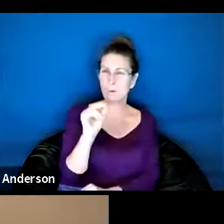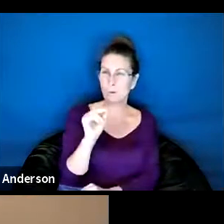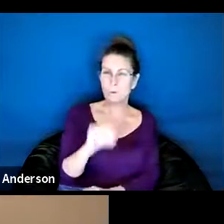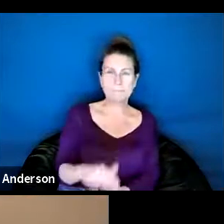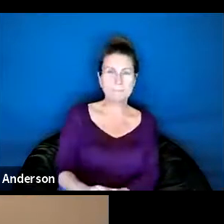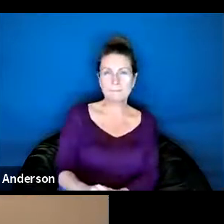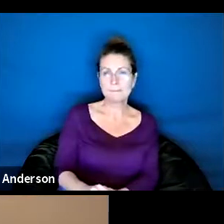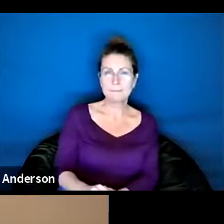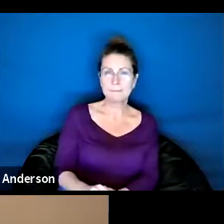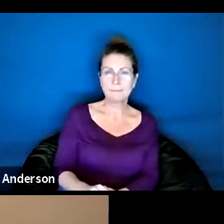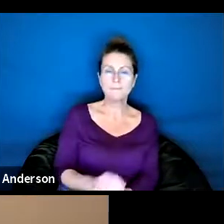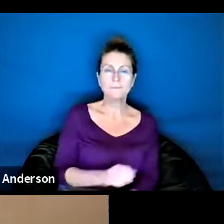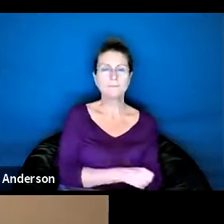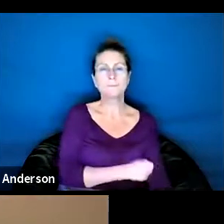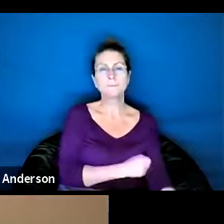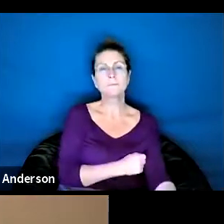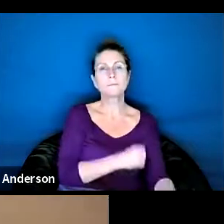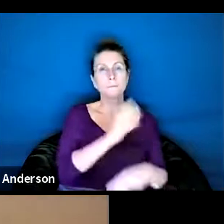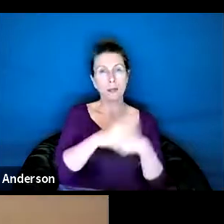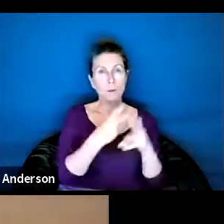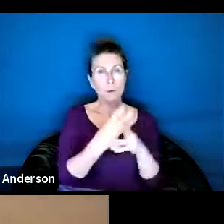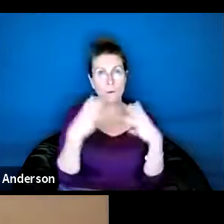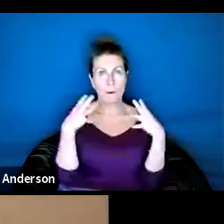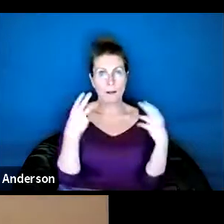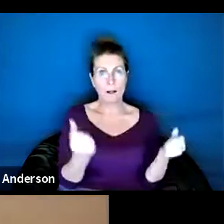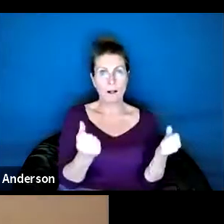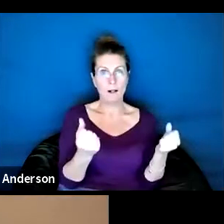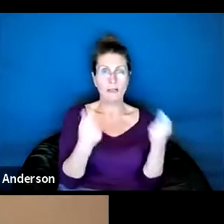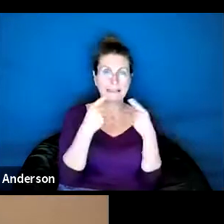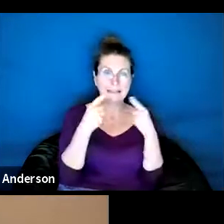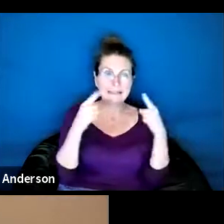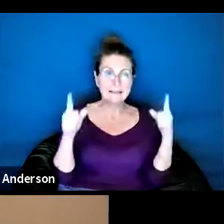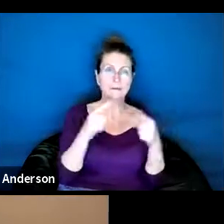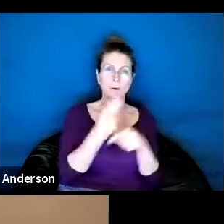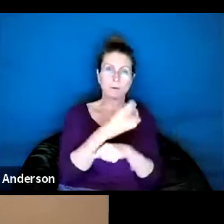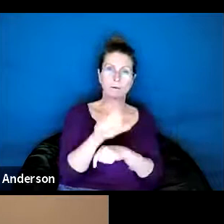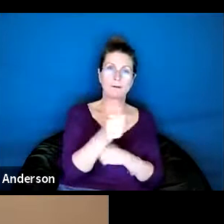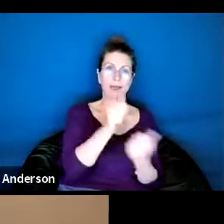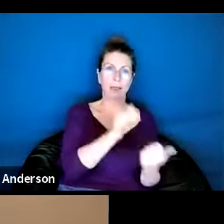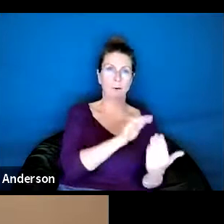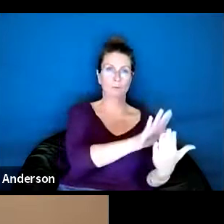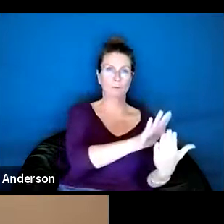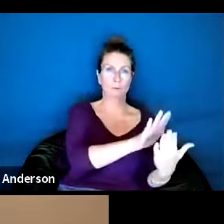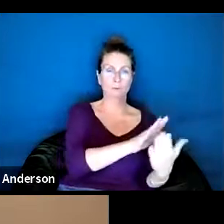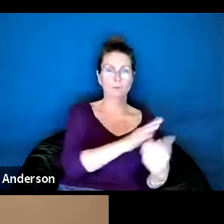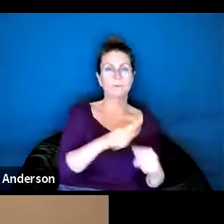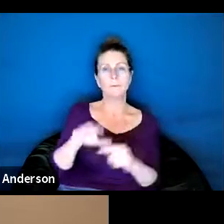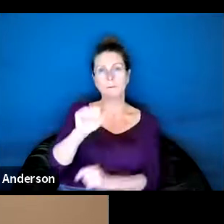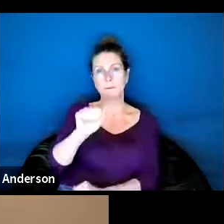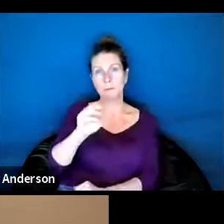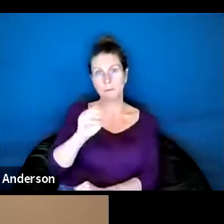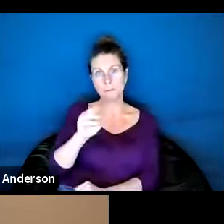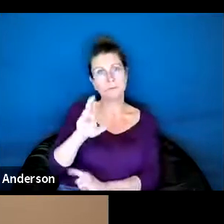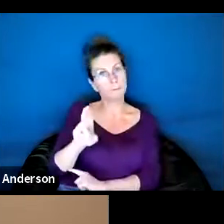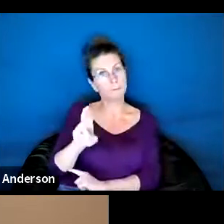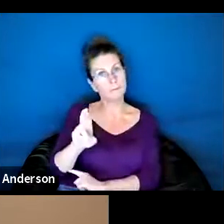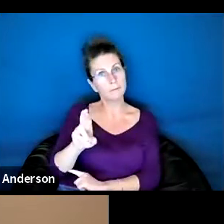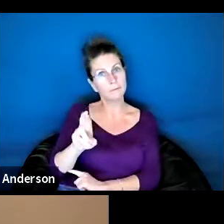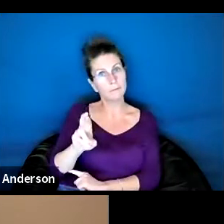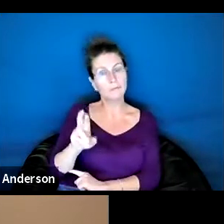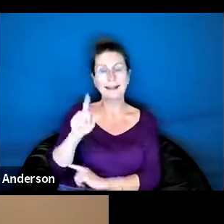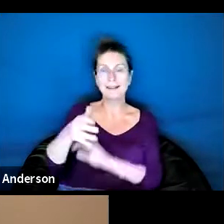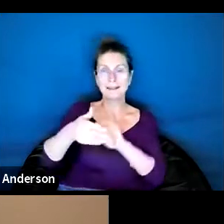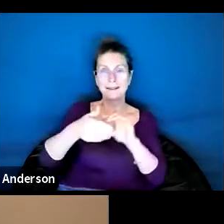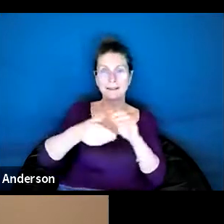been hugely successful using other mechanisms to address issues. But on antimicrobial resistance, because of the global collective